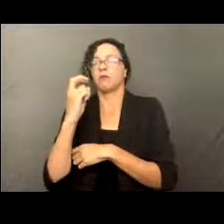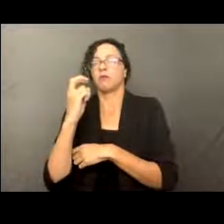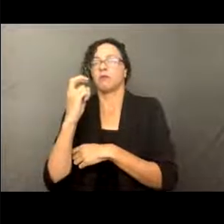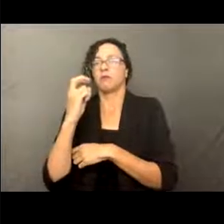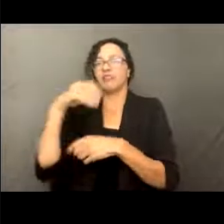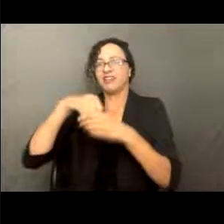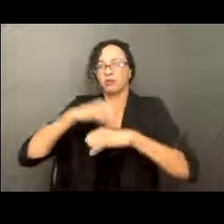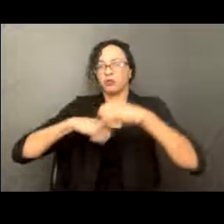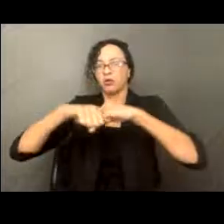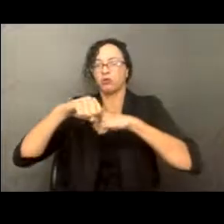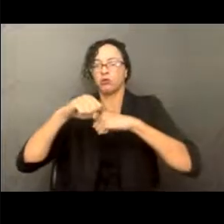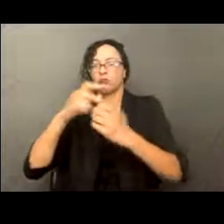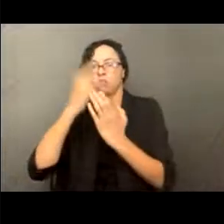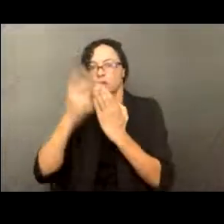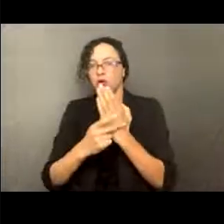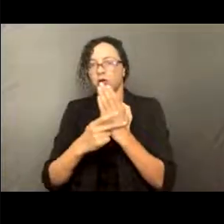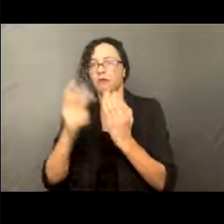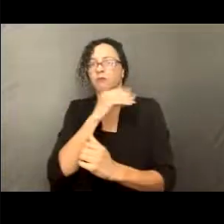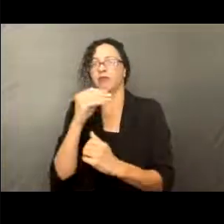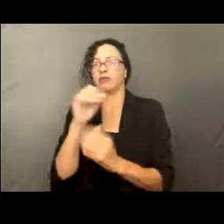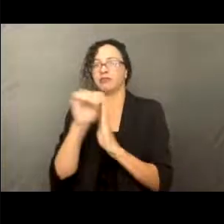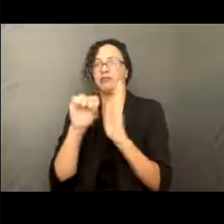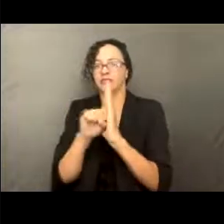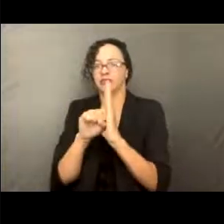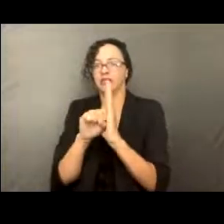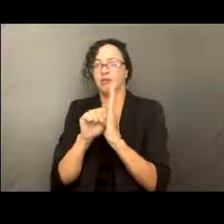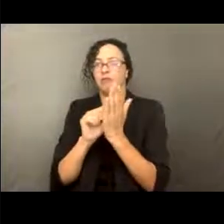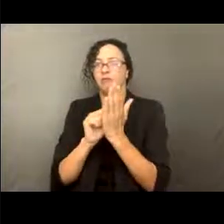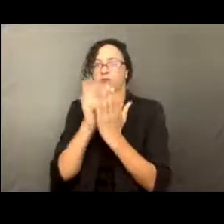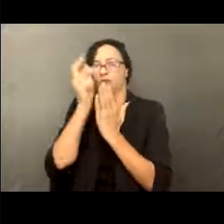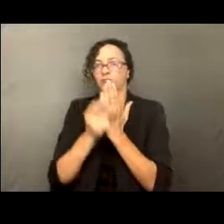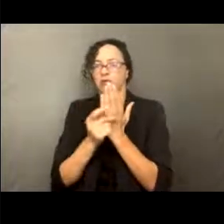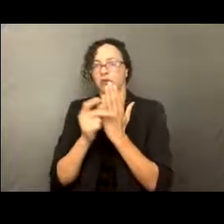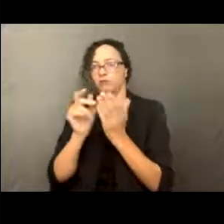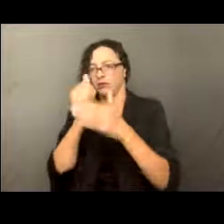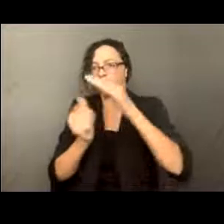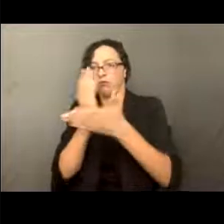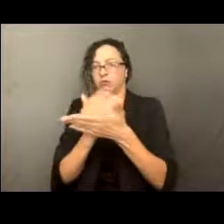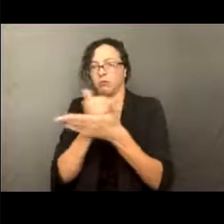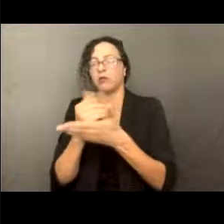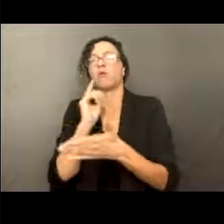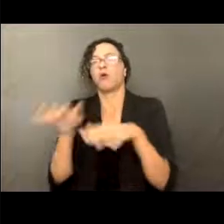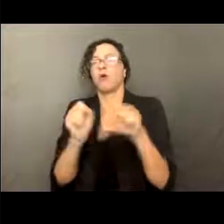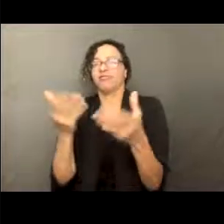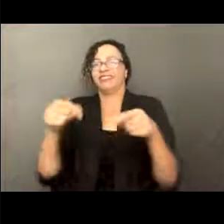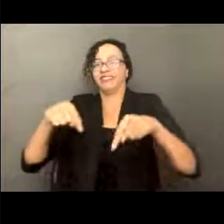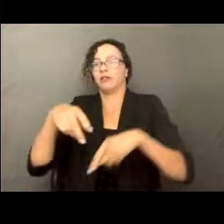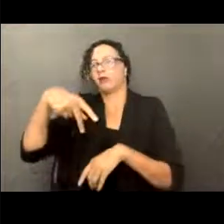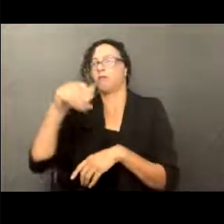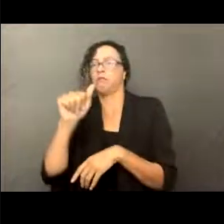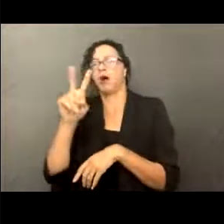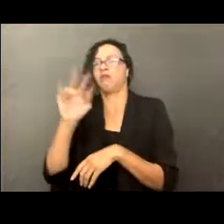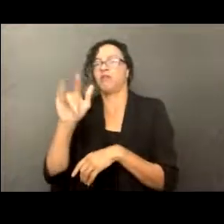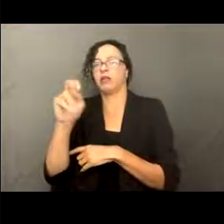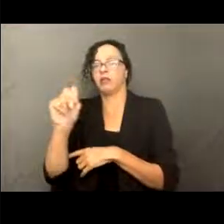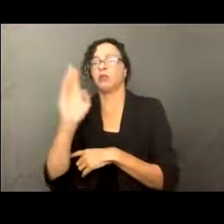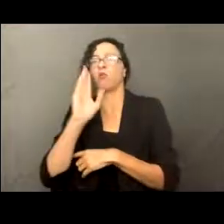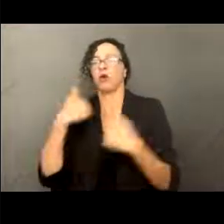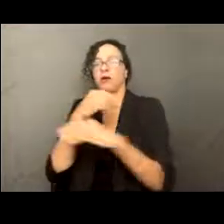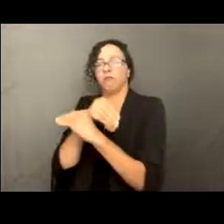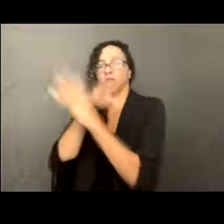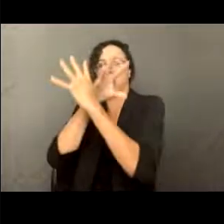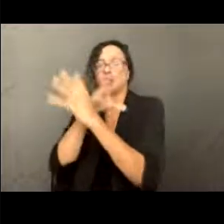authorized in the state budget. That workshop will be held here in the pavilion and be accessible via webinar. And I have